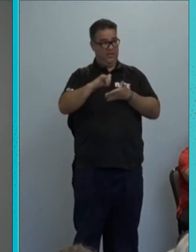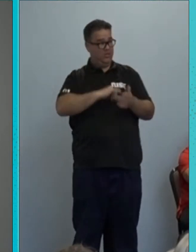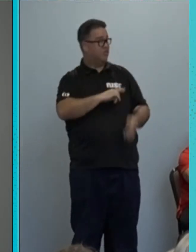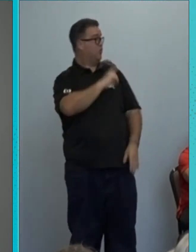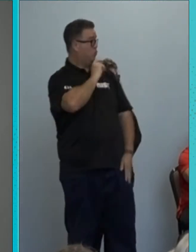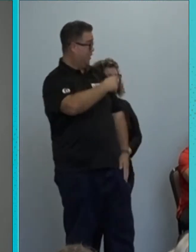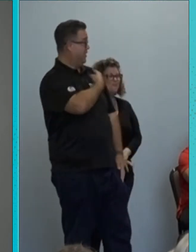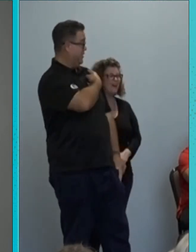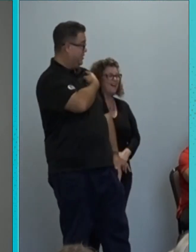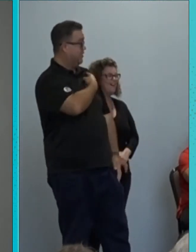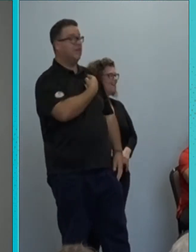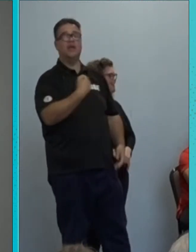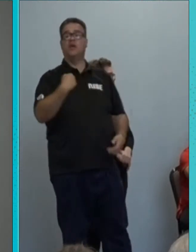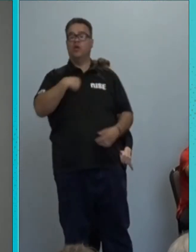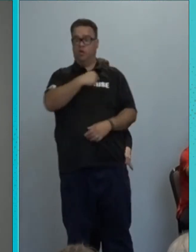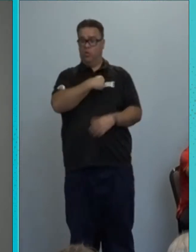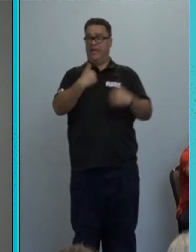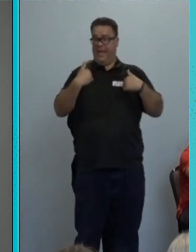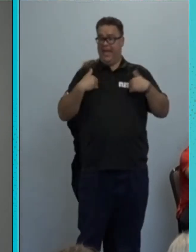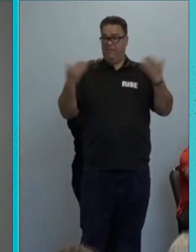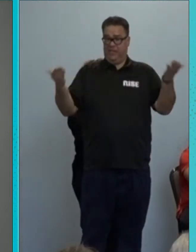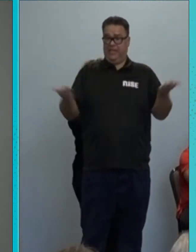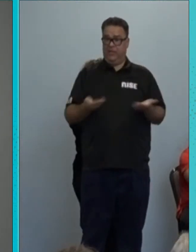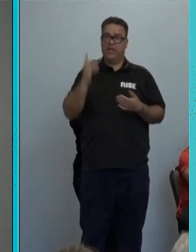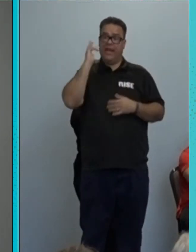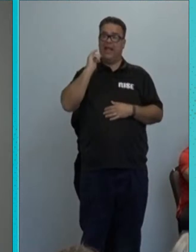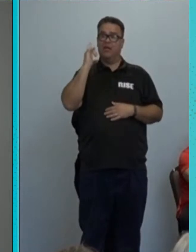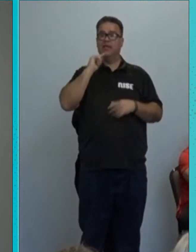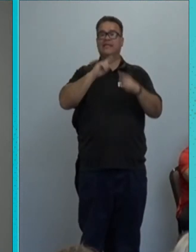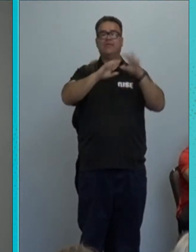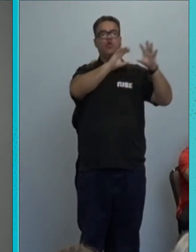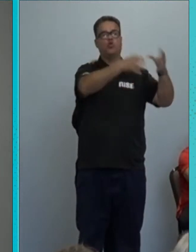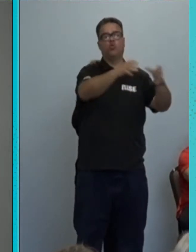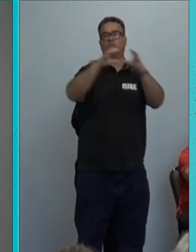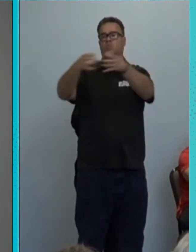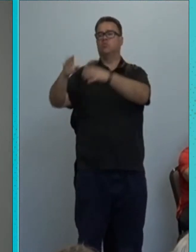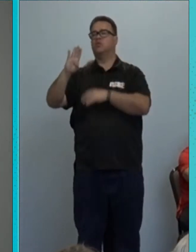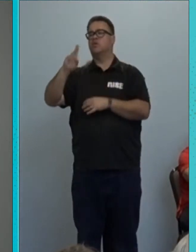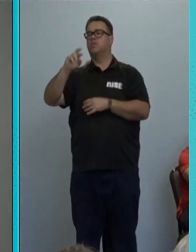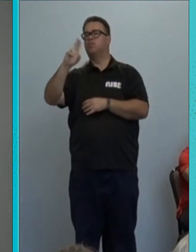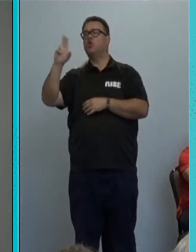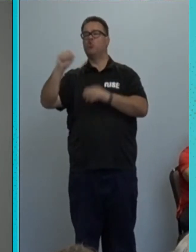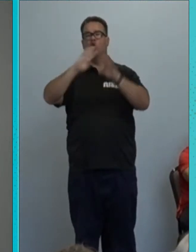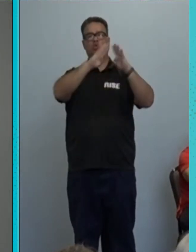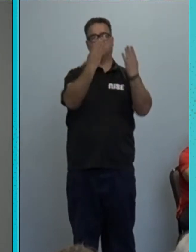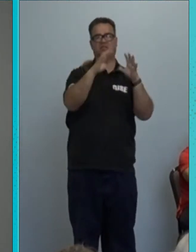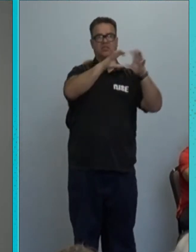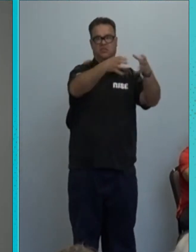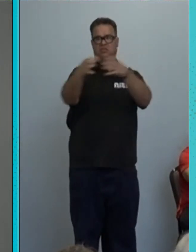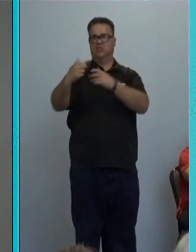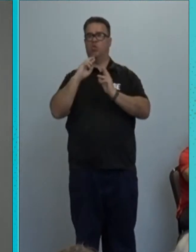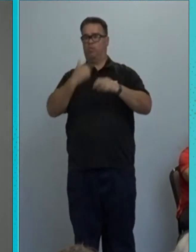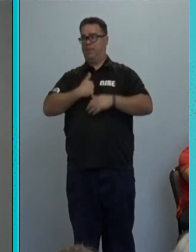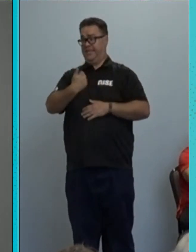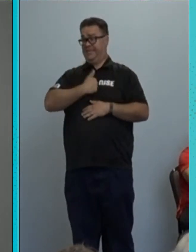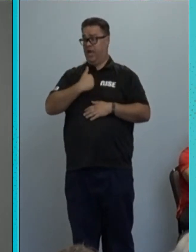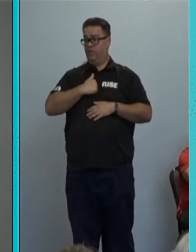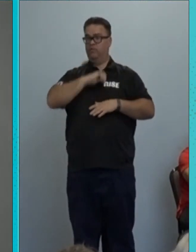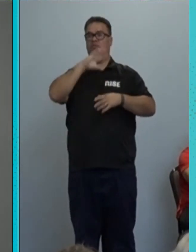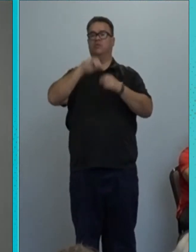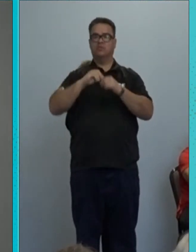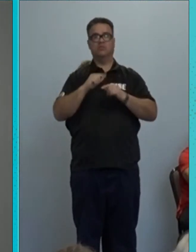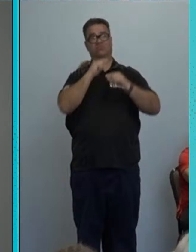Really? And we have bureaus and reporters like myself up